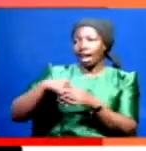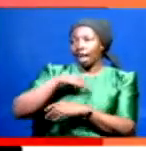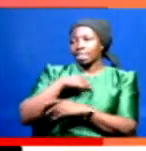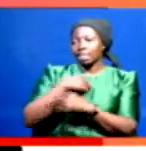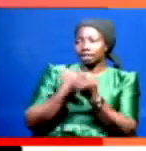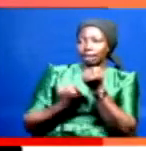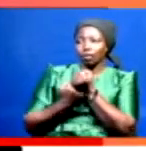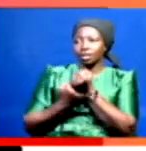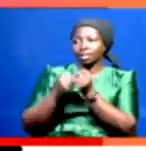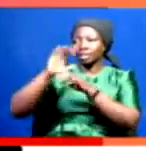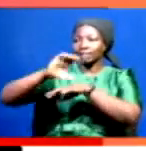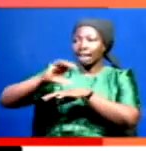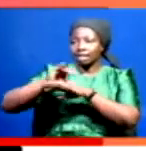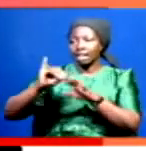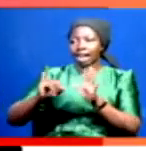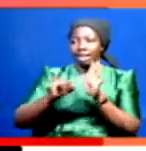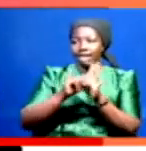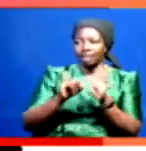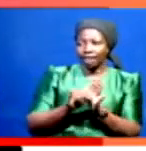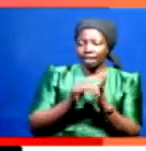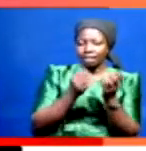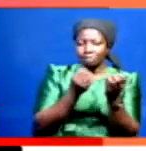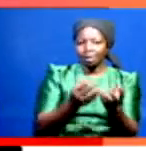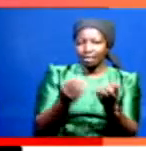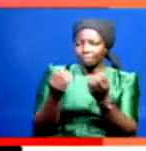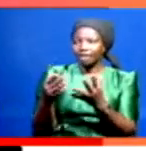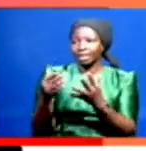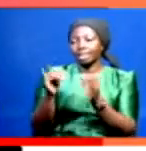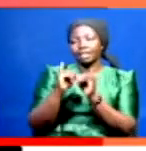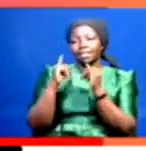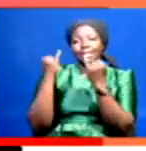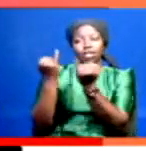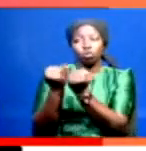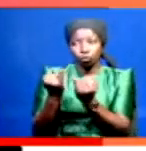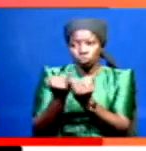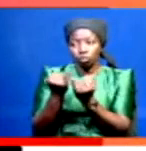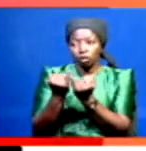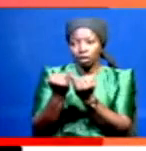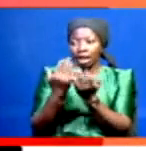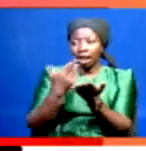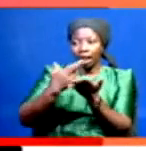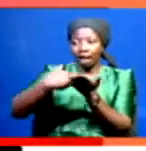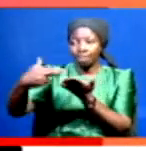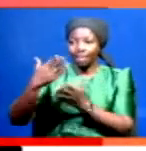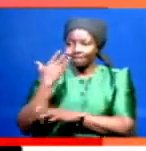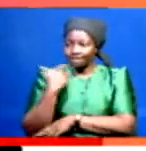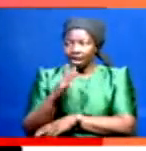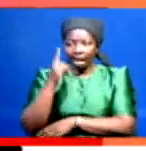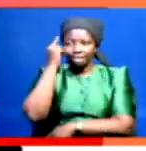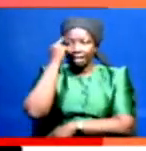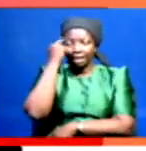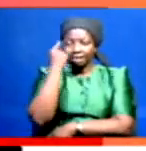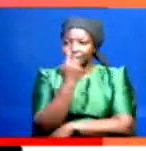churches identified, and so many umbrella bodies were registered. I think